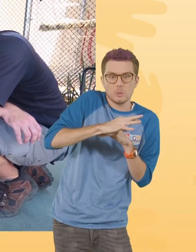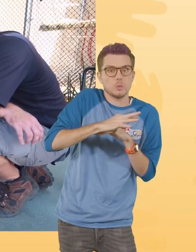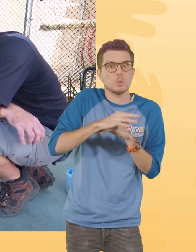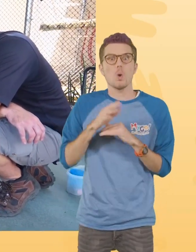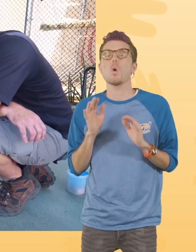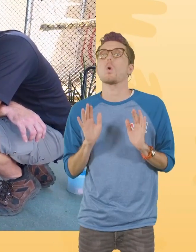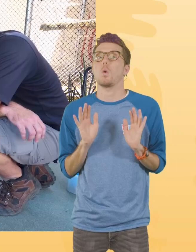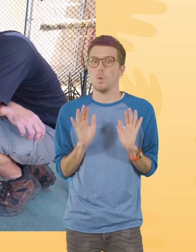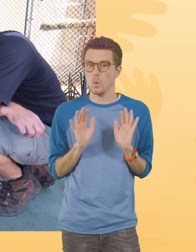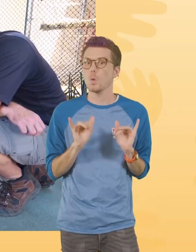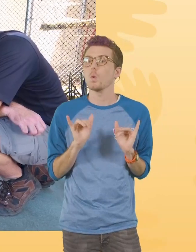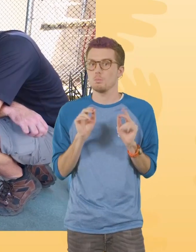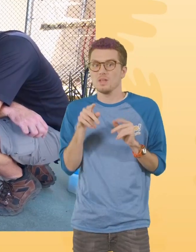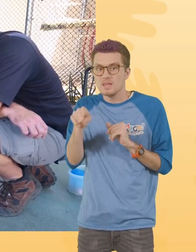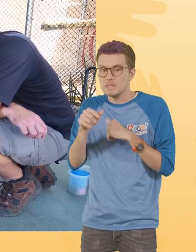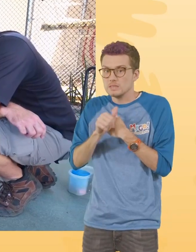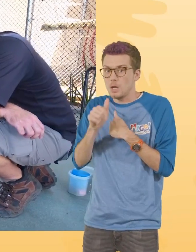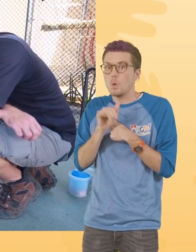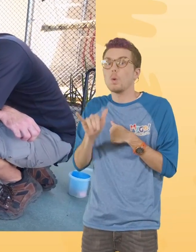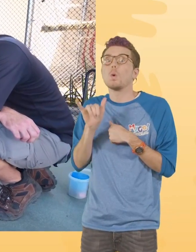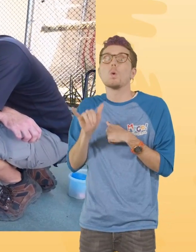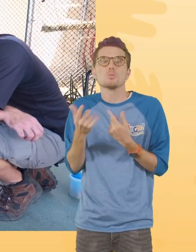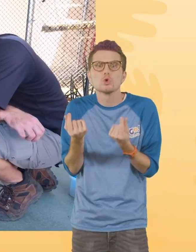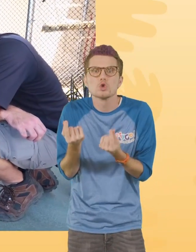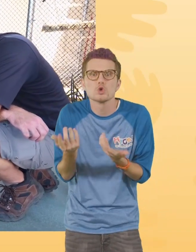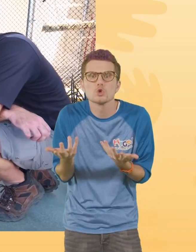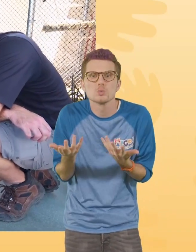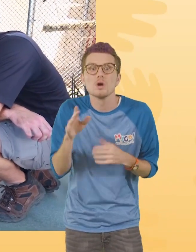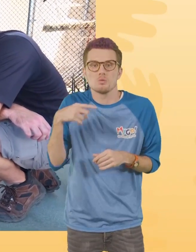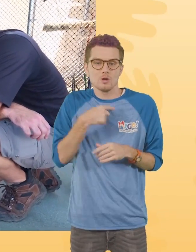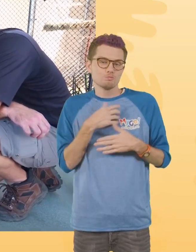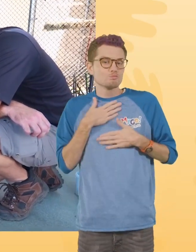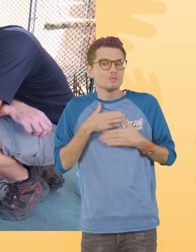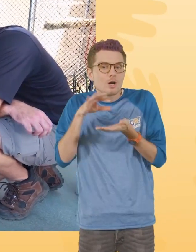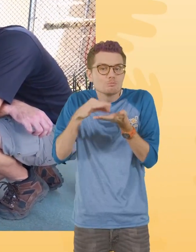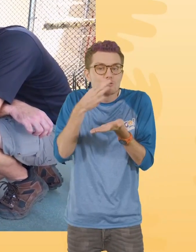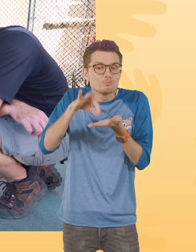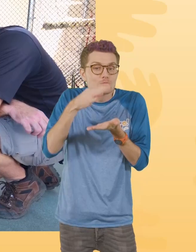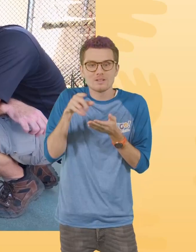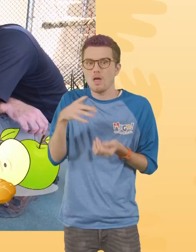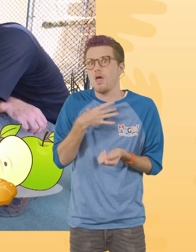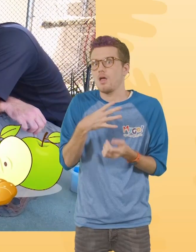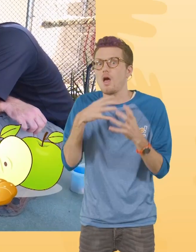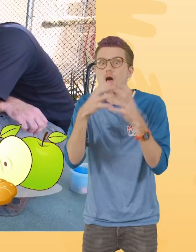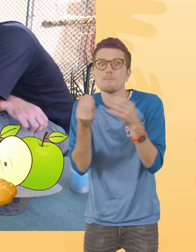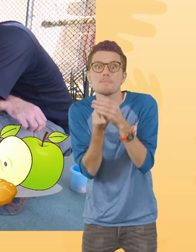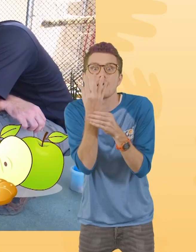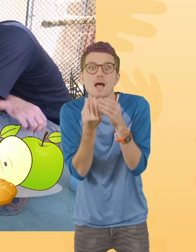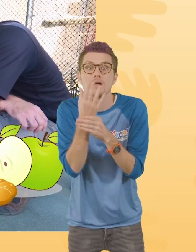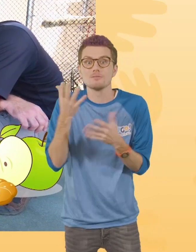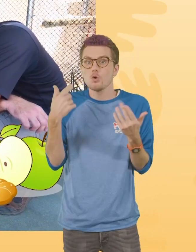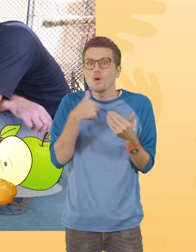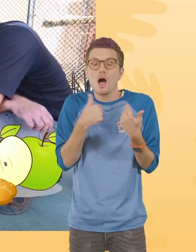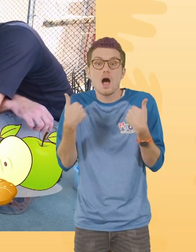Whoa. And what is she doing right now? We're just enjoying some snacks. Ooh. She likes a lot of plants, so we've got her some biscuits, some